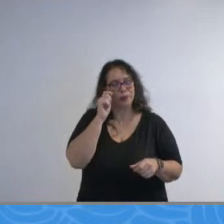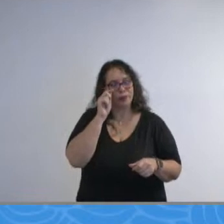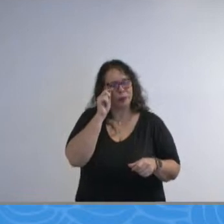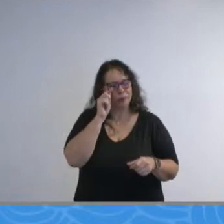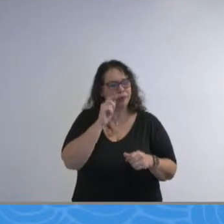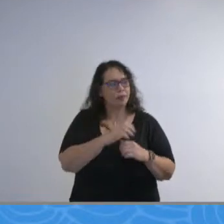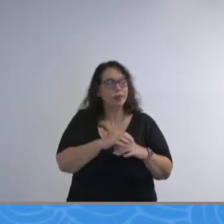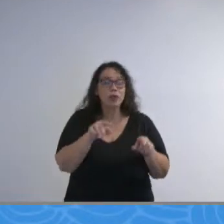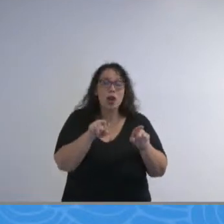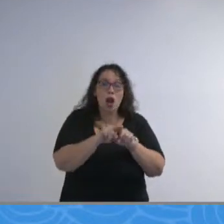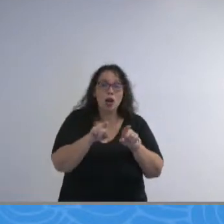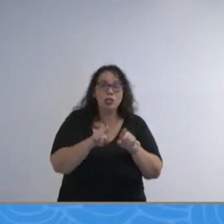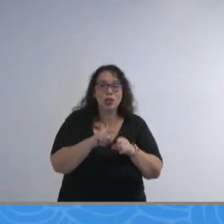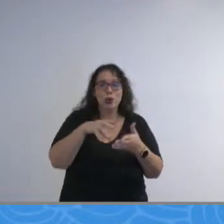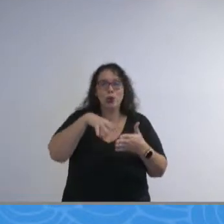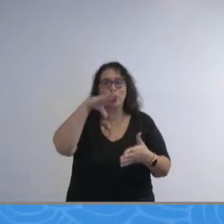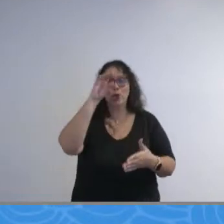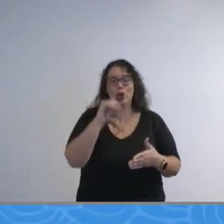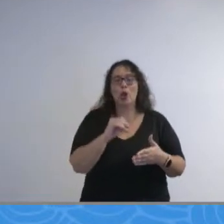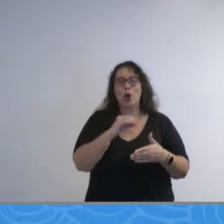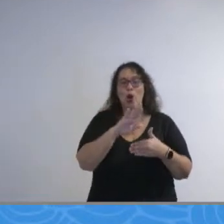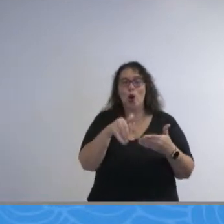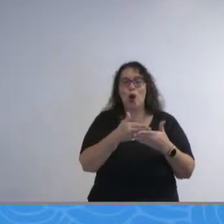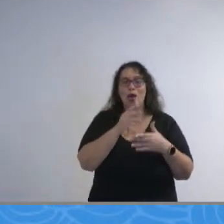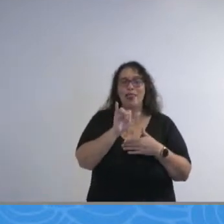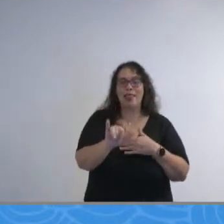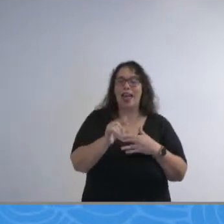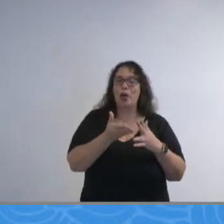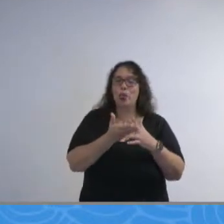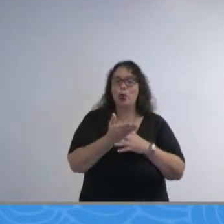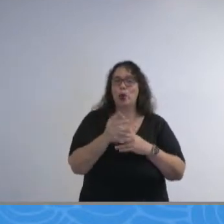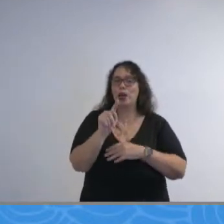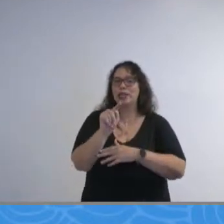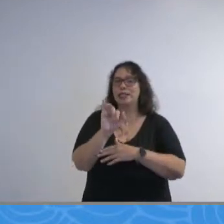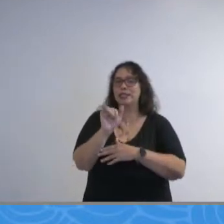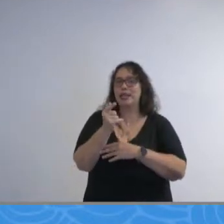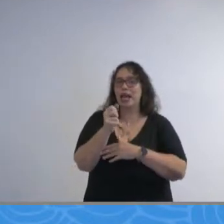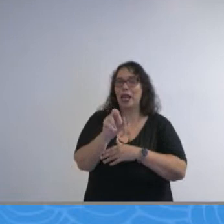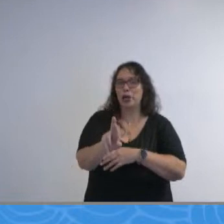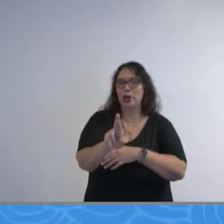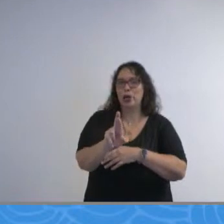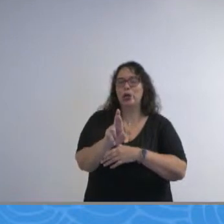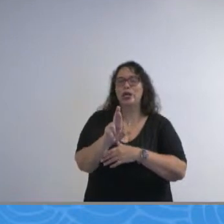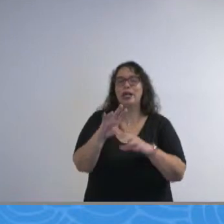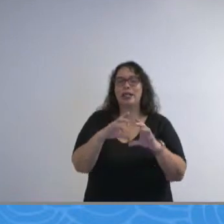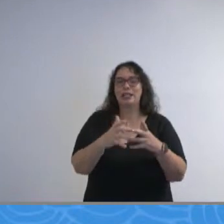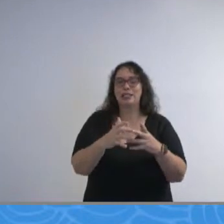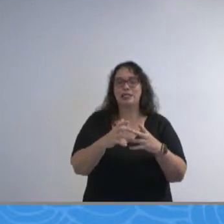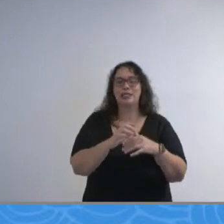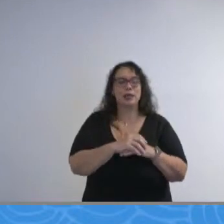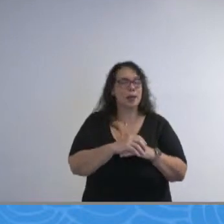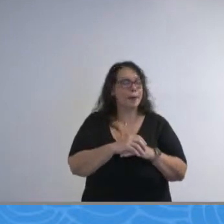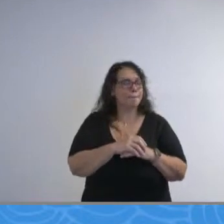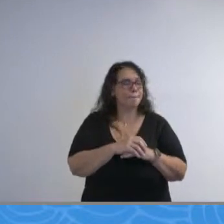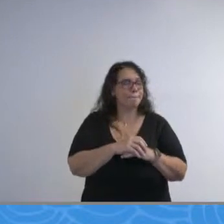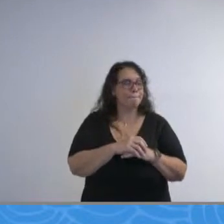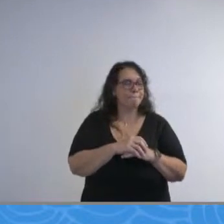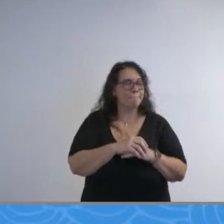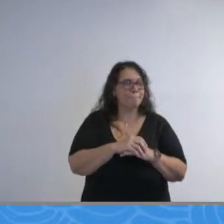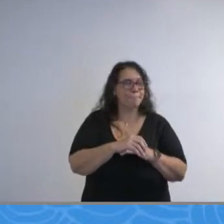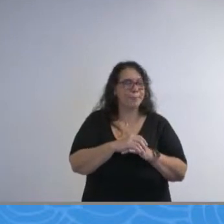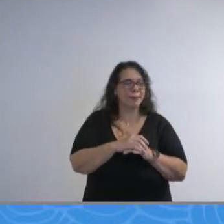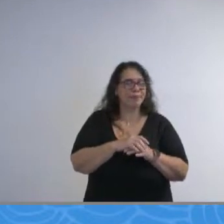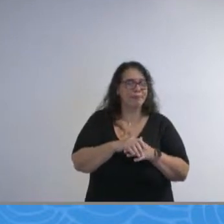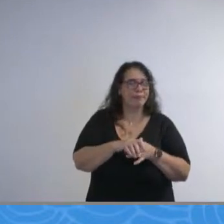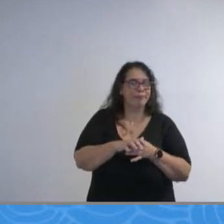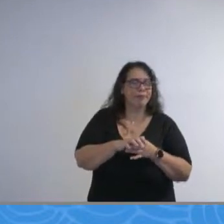And you can also learn all of that through our Tiger classes. And with regard to parents, let me check time. Okay, with regard to